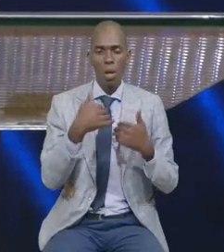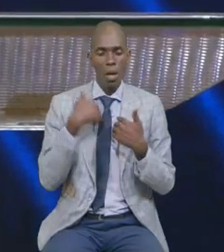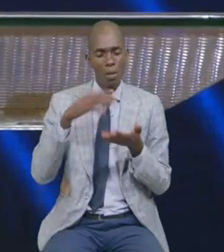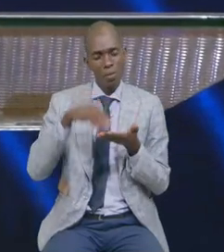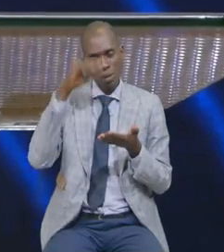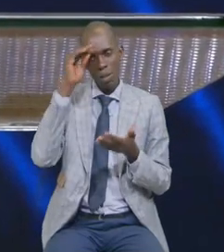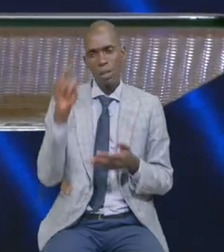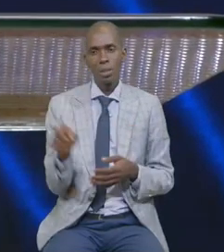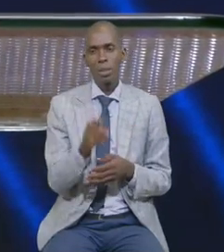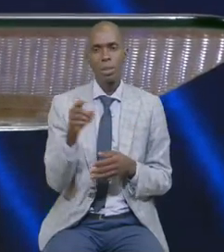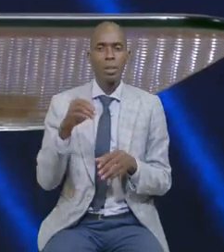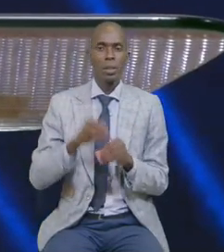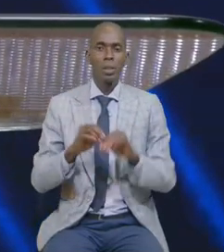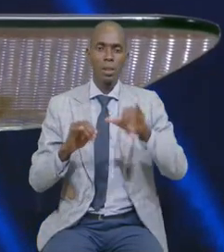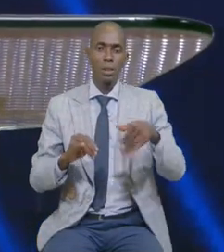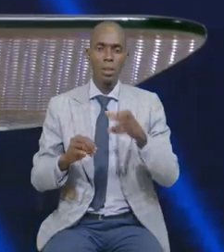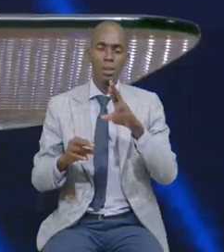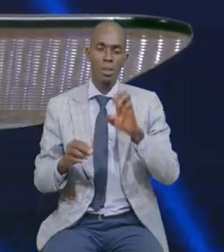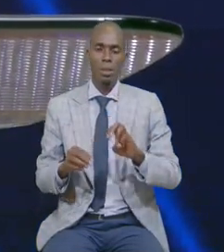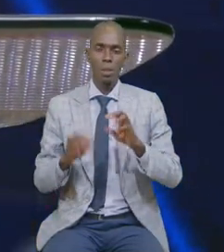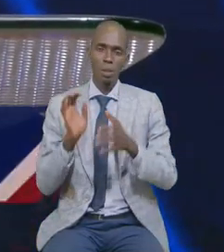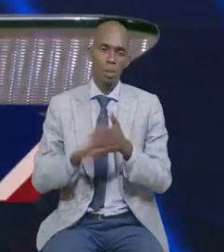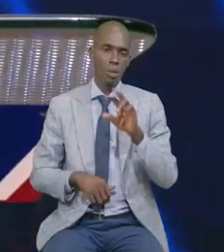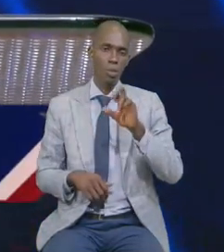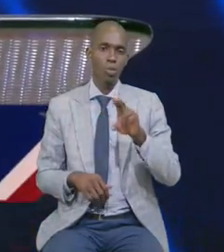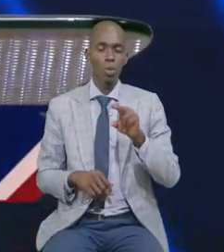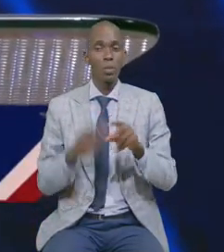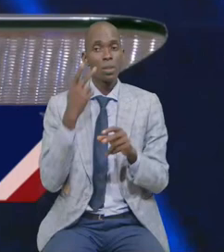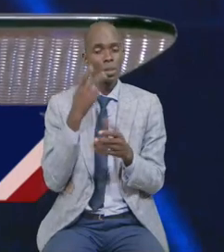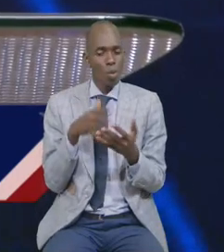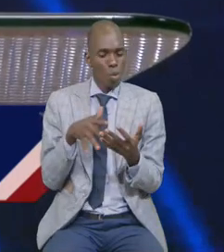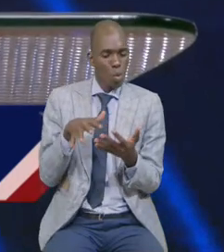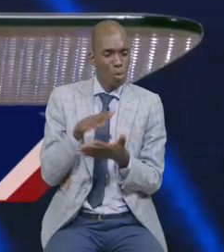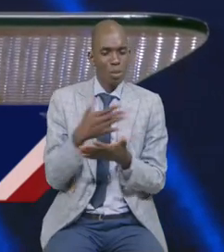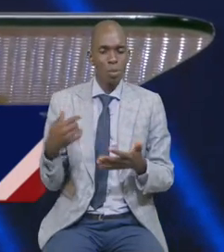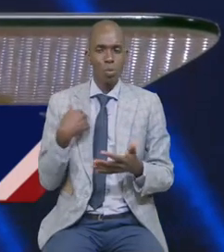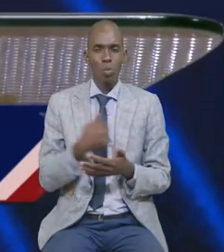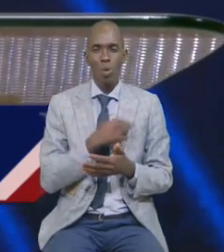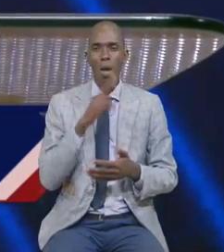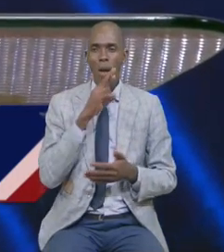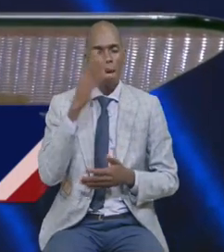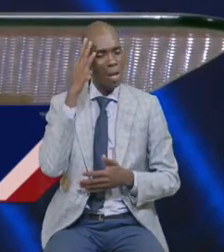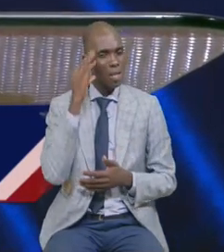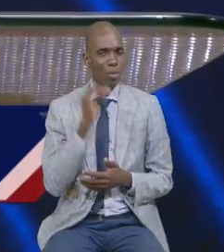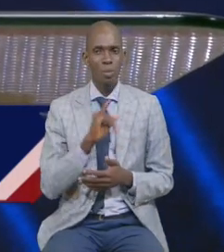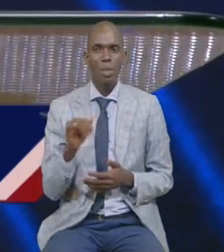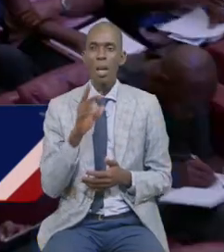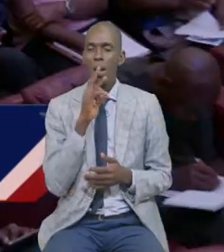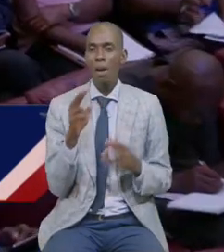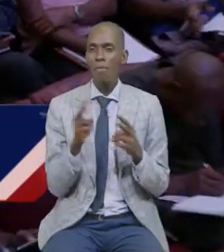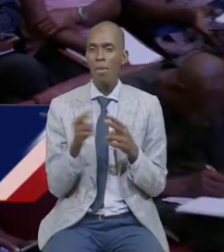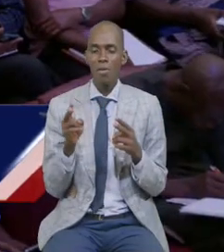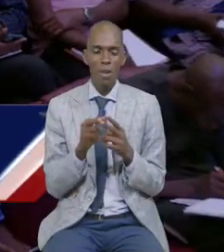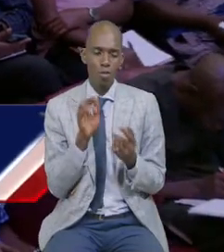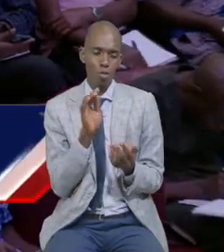In Jeremiah chapter 12, some of these things we're experiencing are very, very